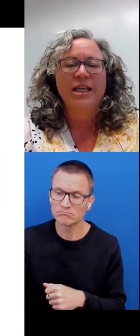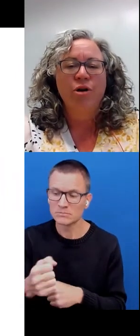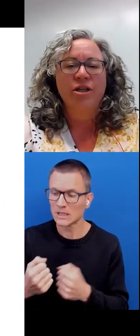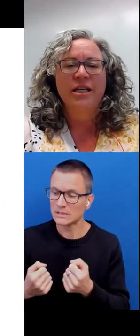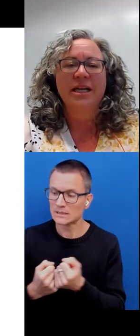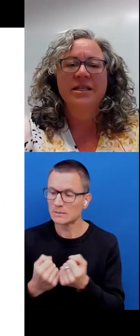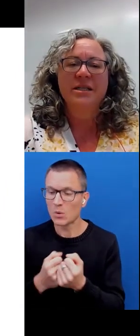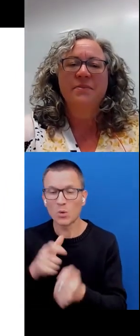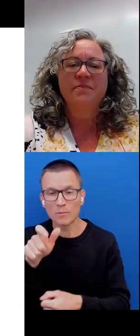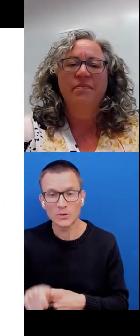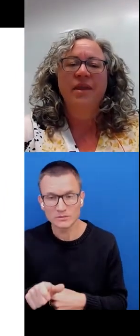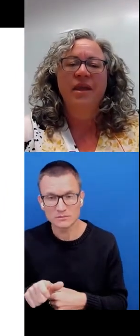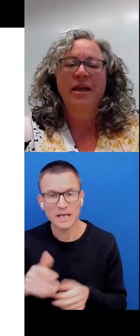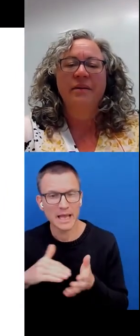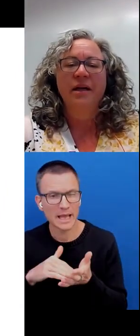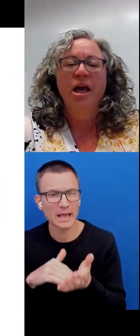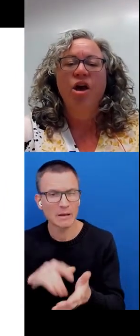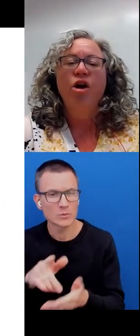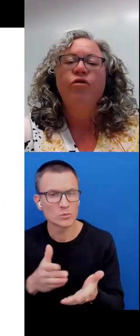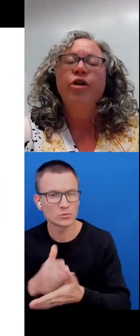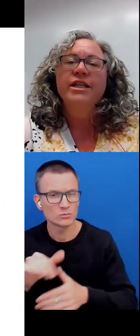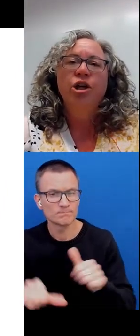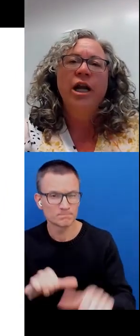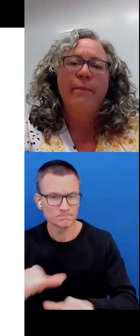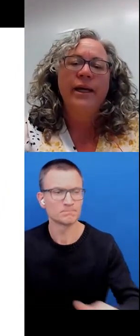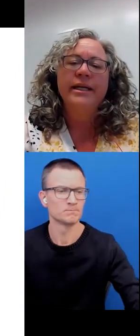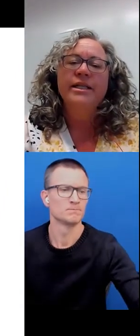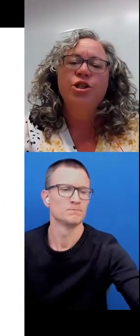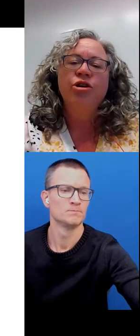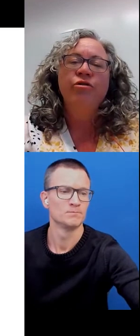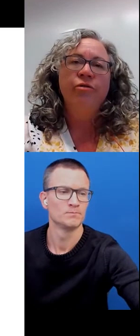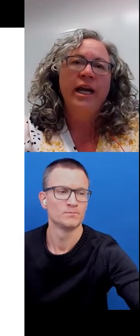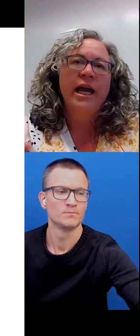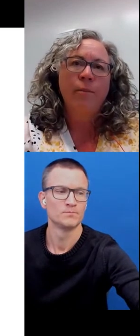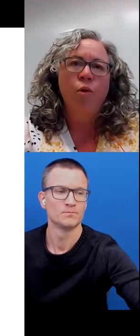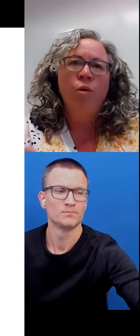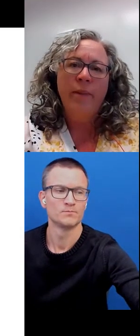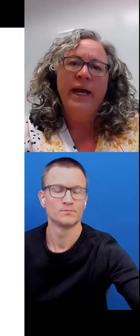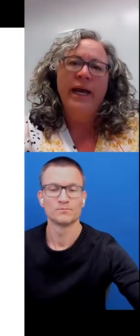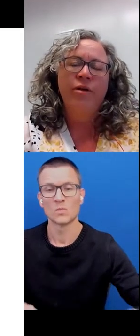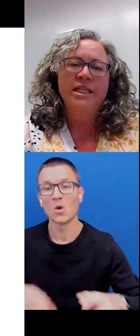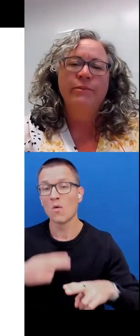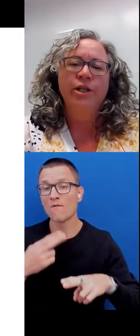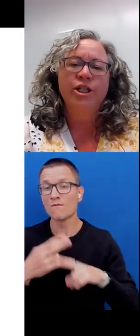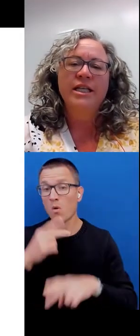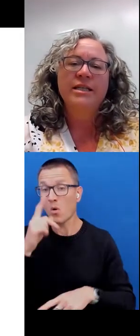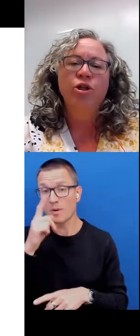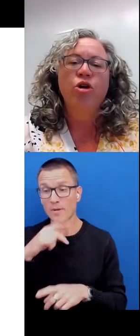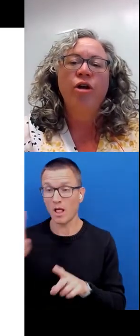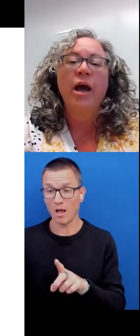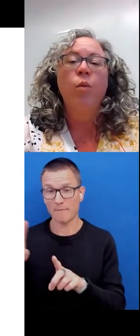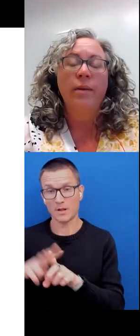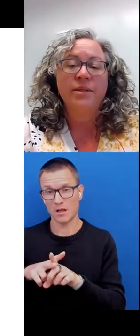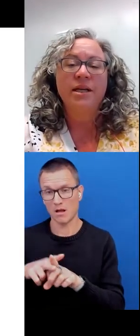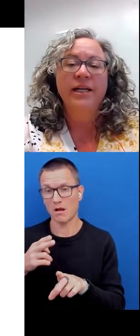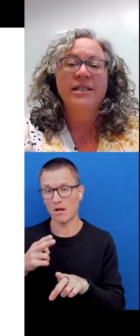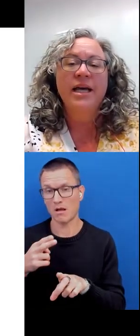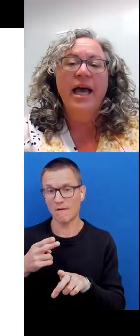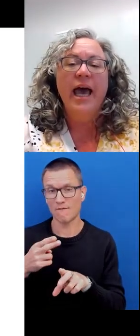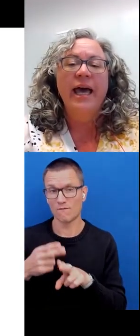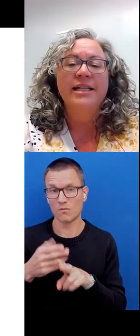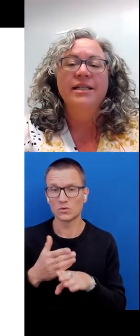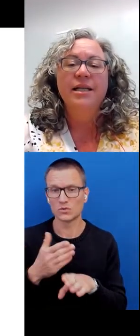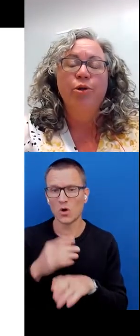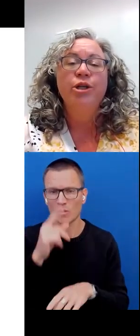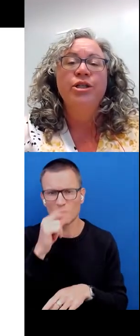you in this process. For external applicants, you can find out more about our reasonable adjustment on our